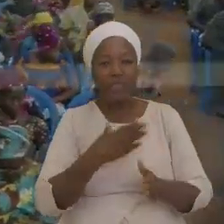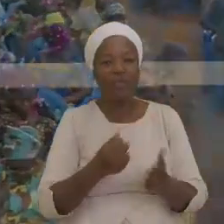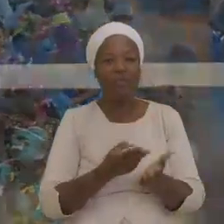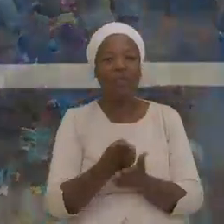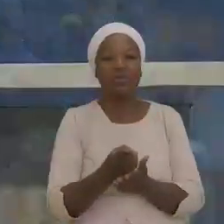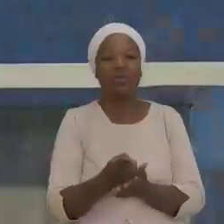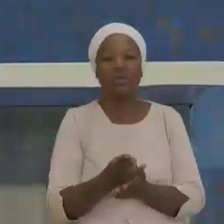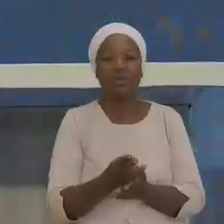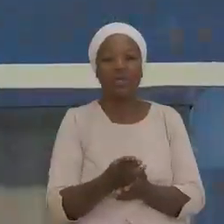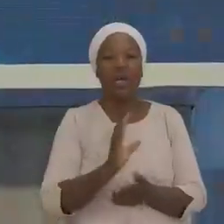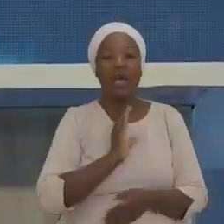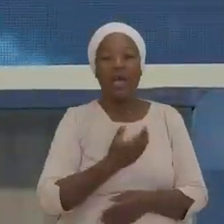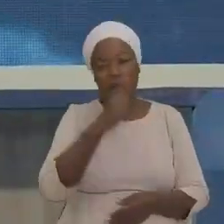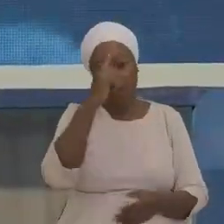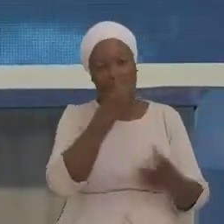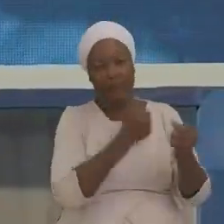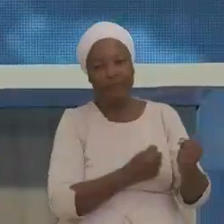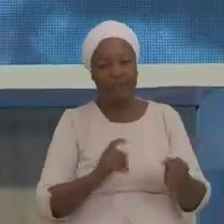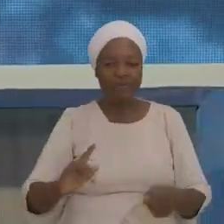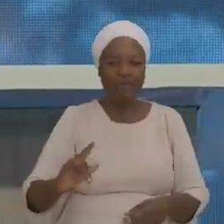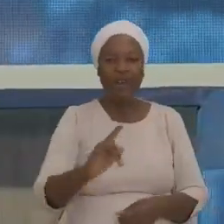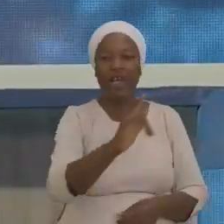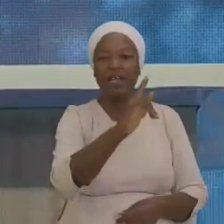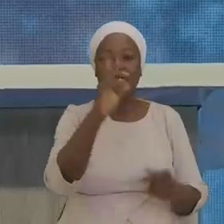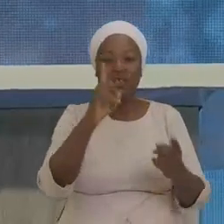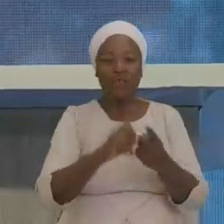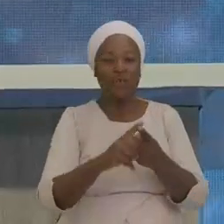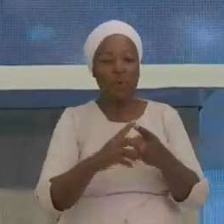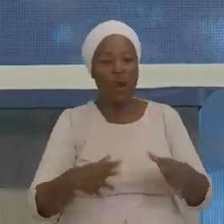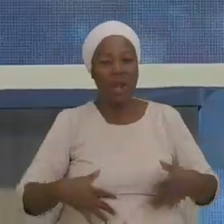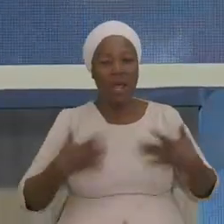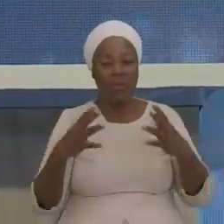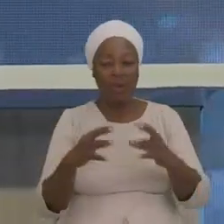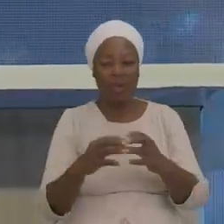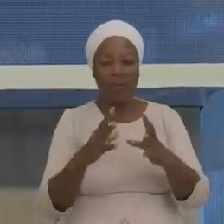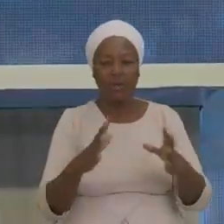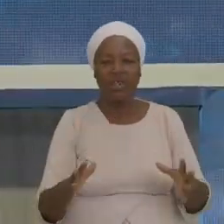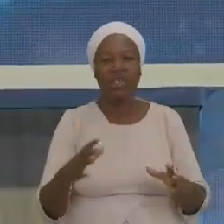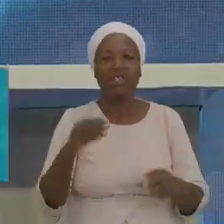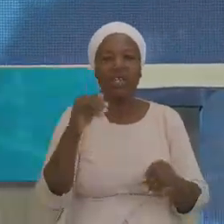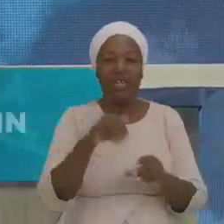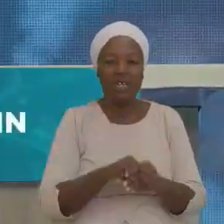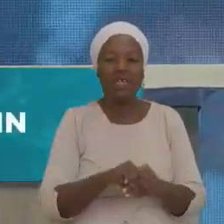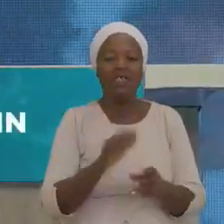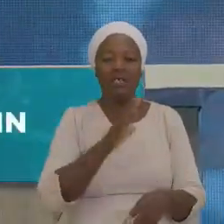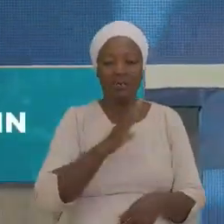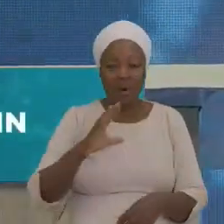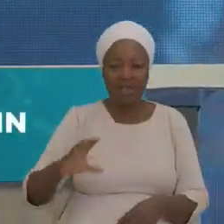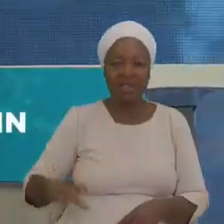Our faith flight to life abundant in Christ.